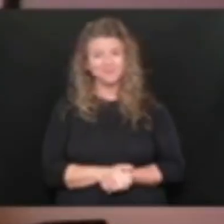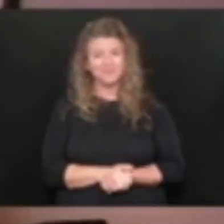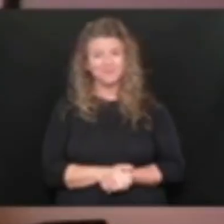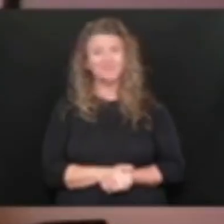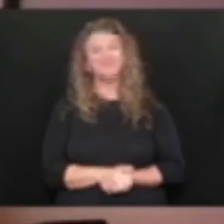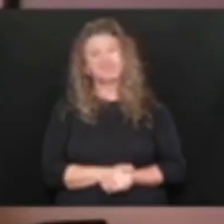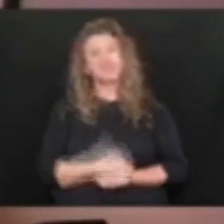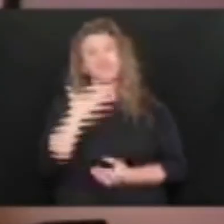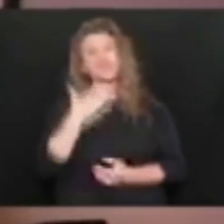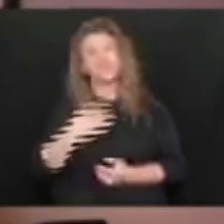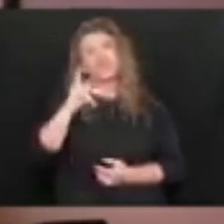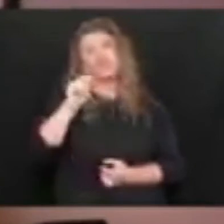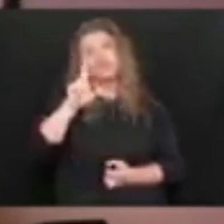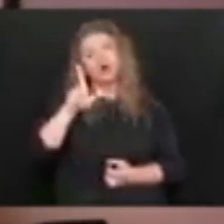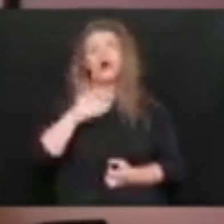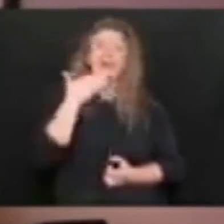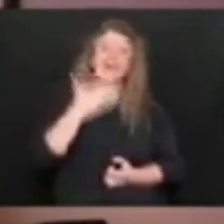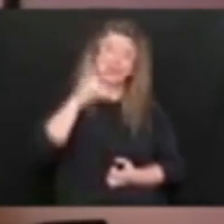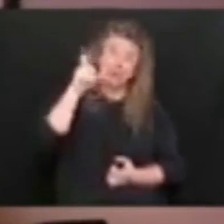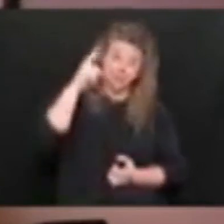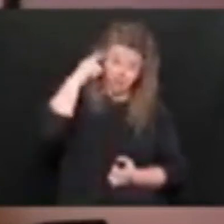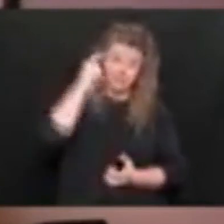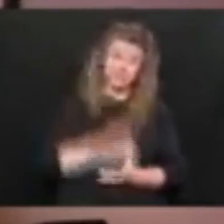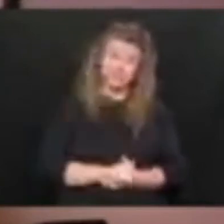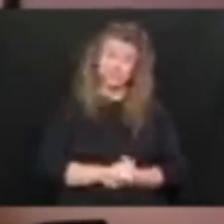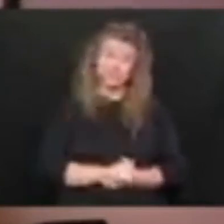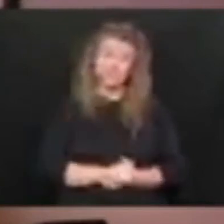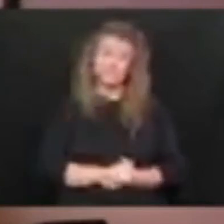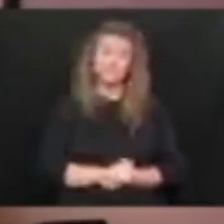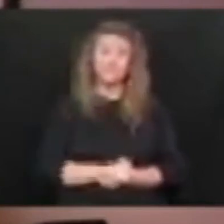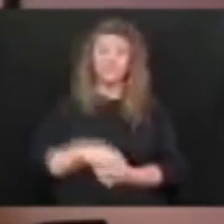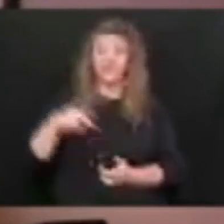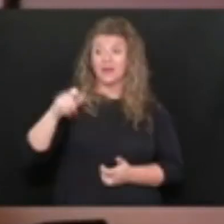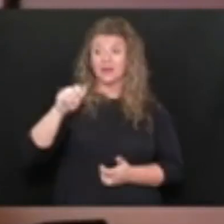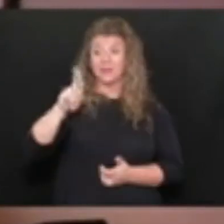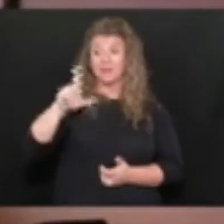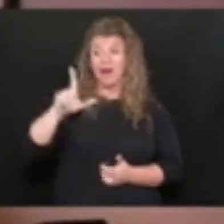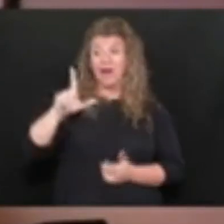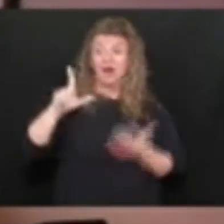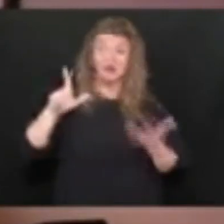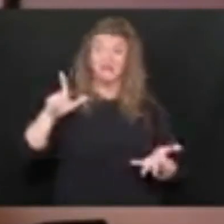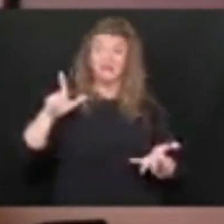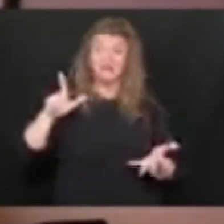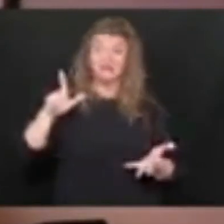Well, thank you, Paul, and thank you, Governor. Paul, to date,